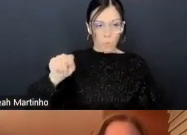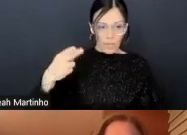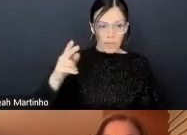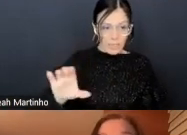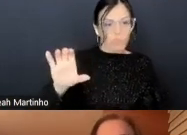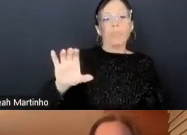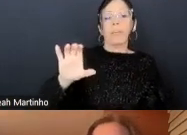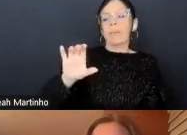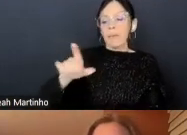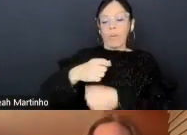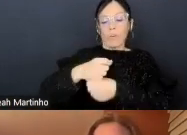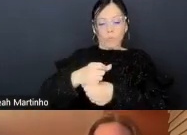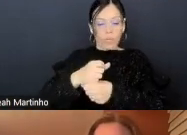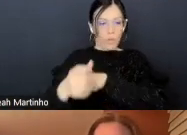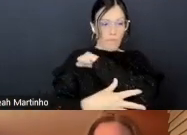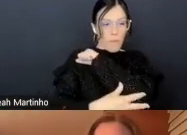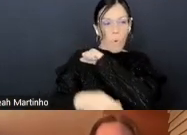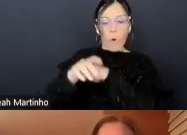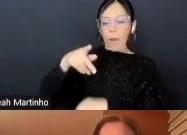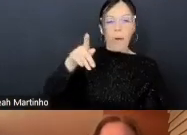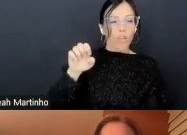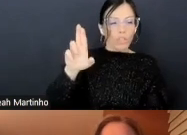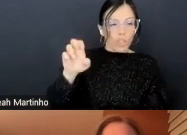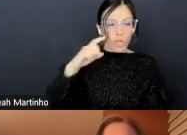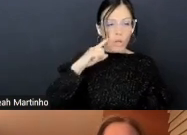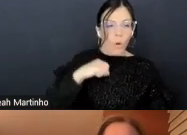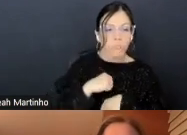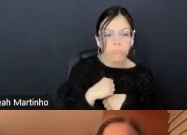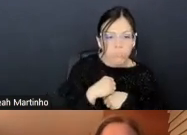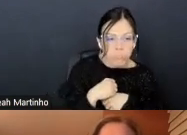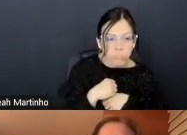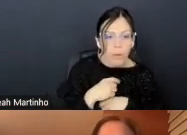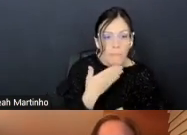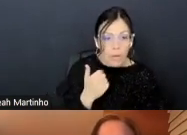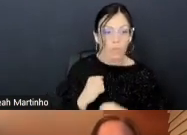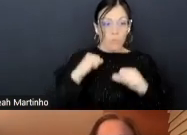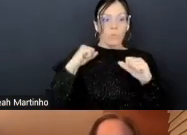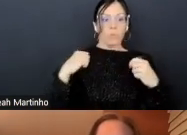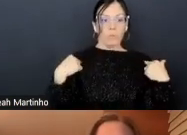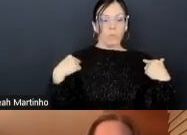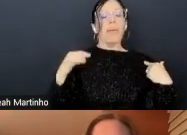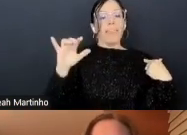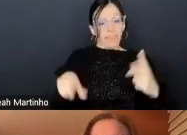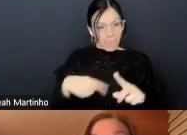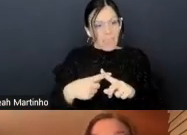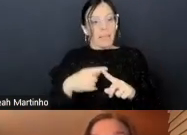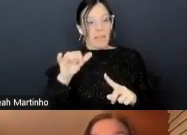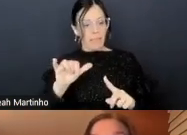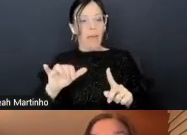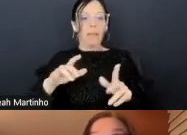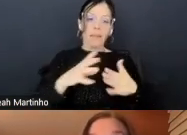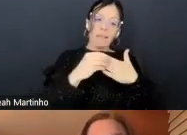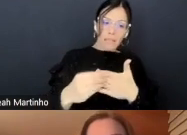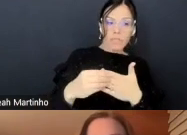creation of a poor posture epidemic and that led to a disability awareness program and disability